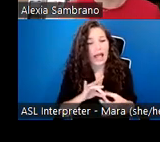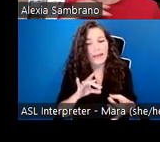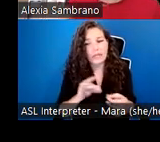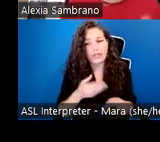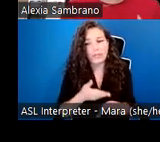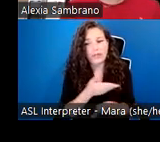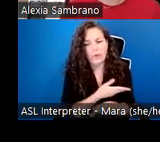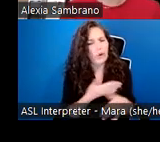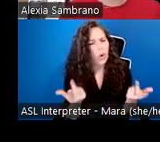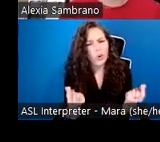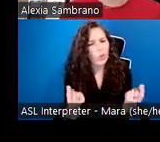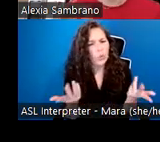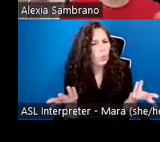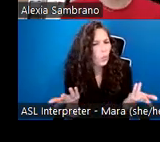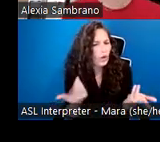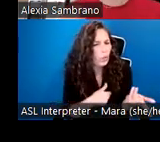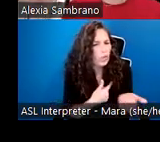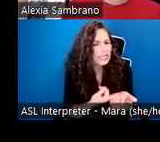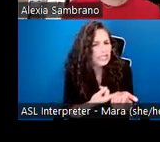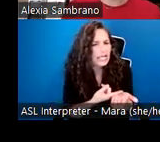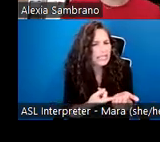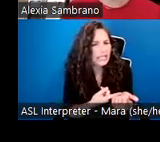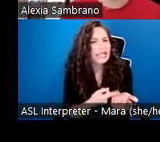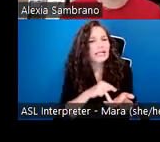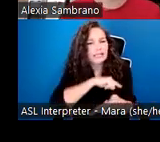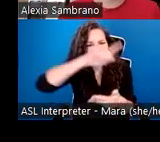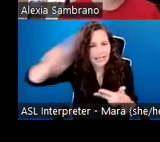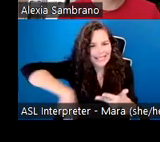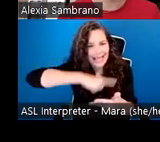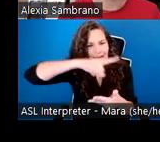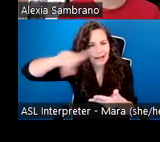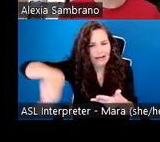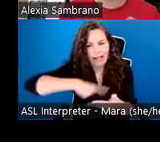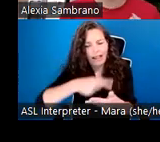through what we were going to discuss, that these kinds of work in a cycle. So I mentioned we would